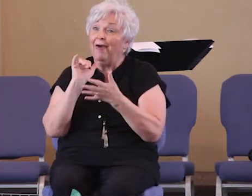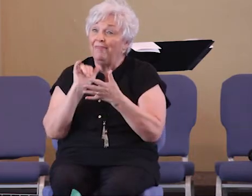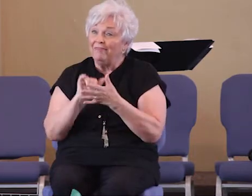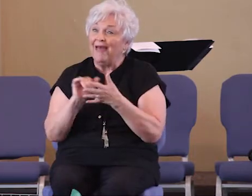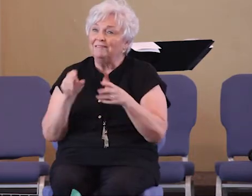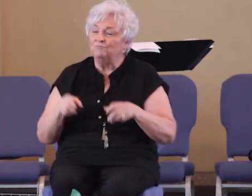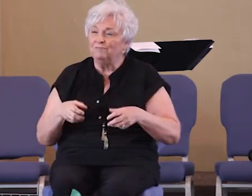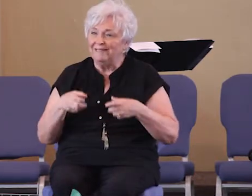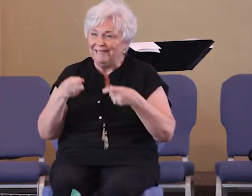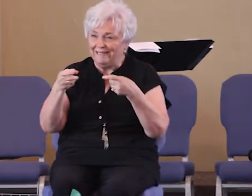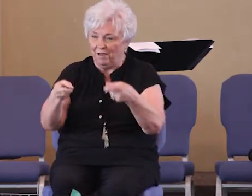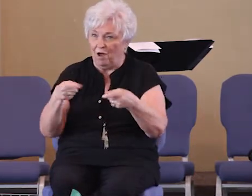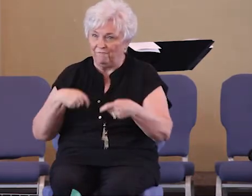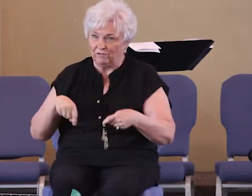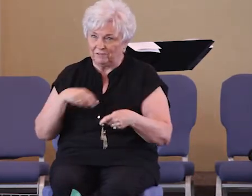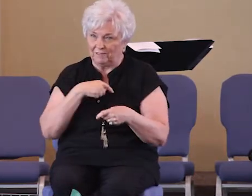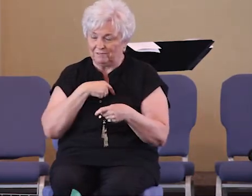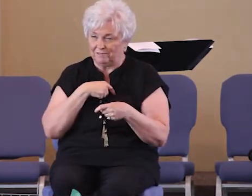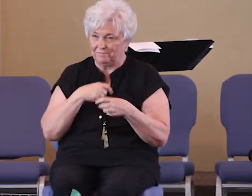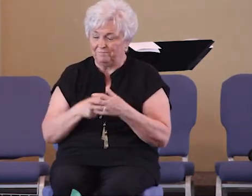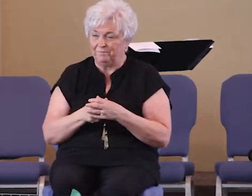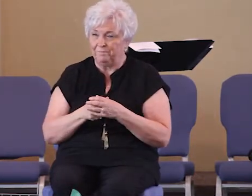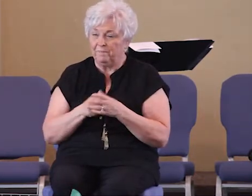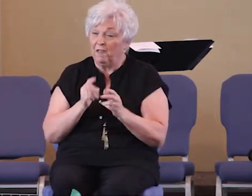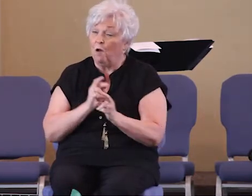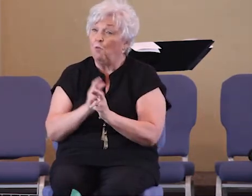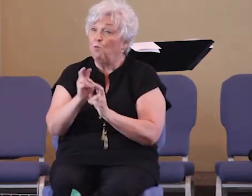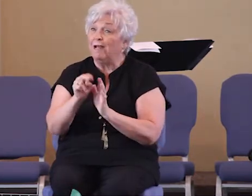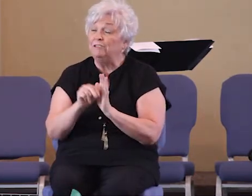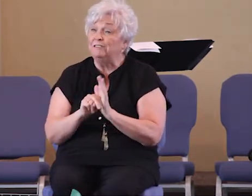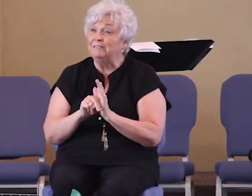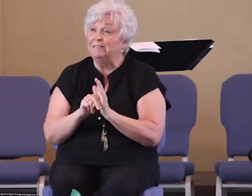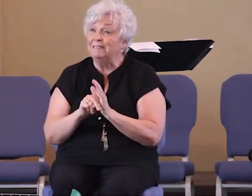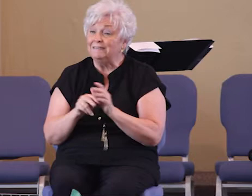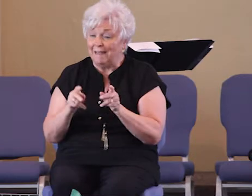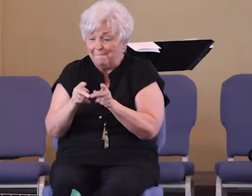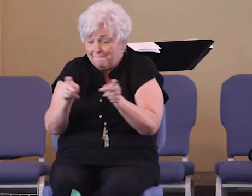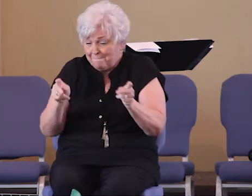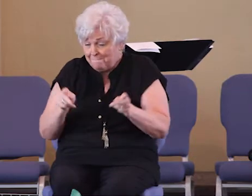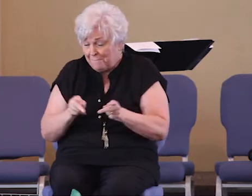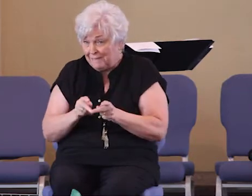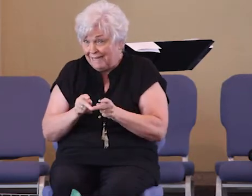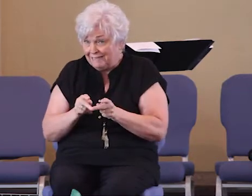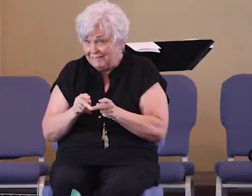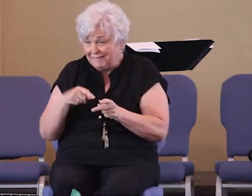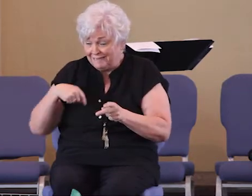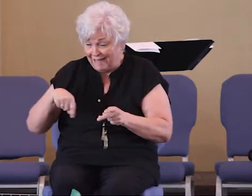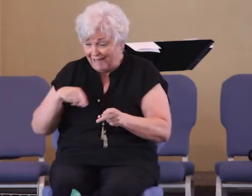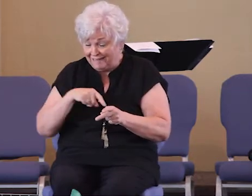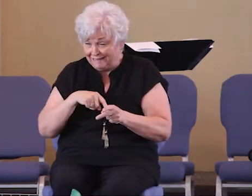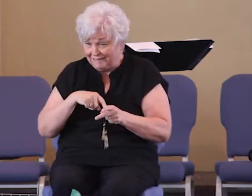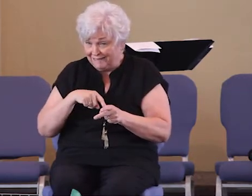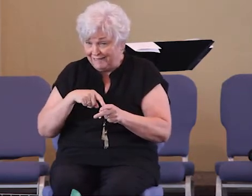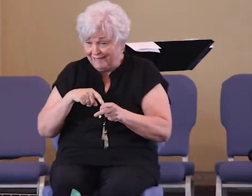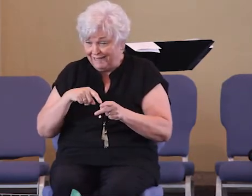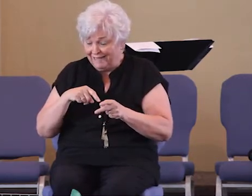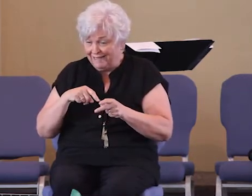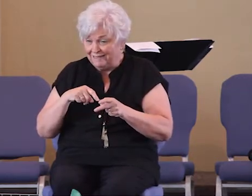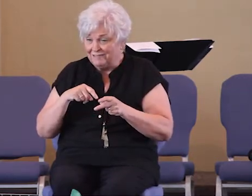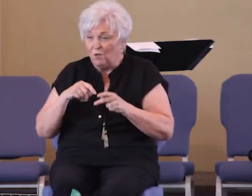That righteousness places us in the position to rejoice because God is the peace of our life.